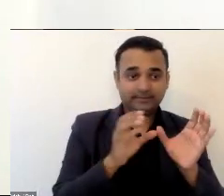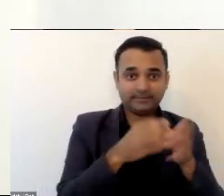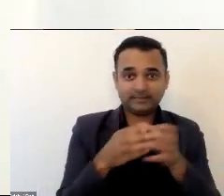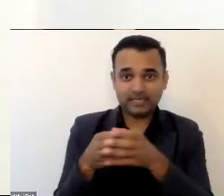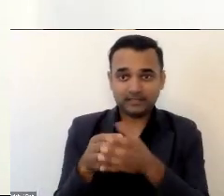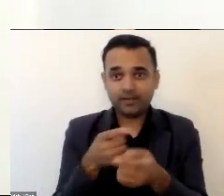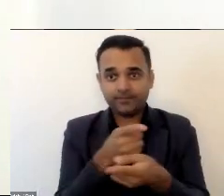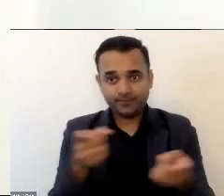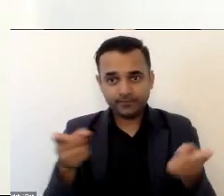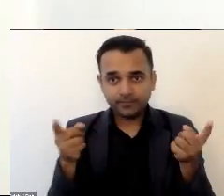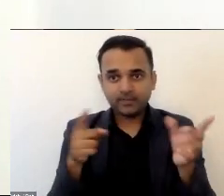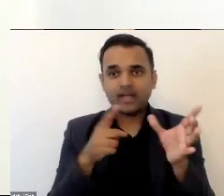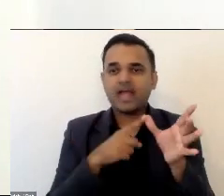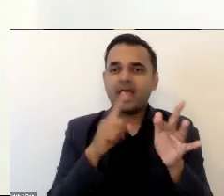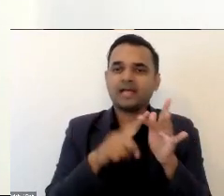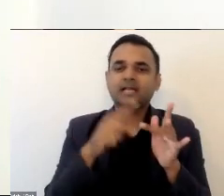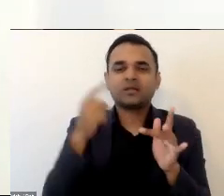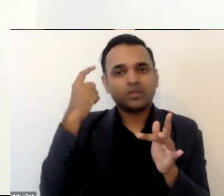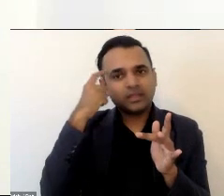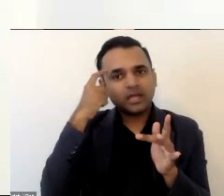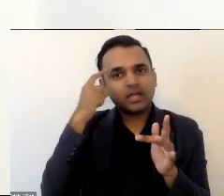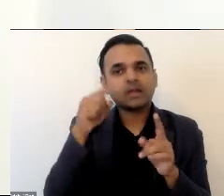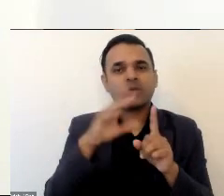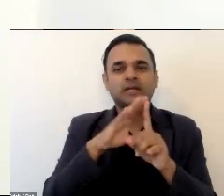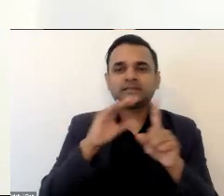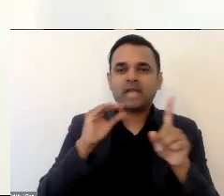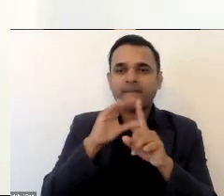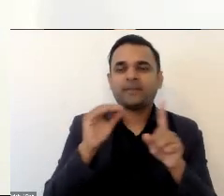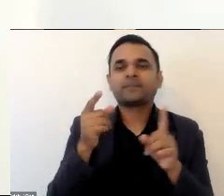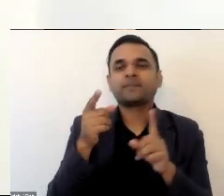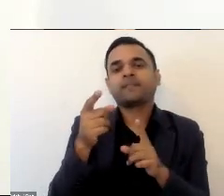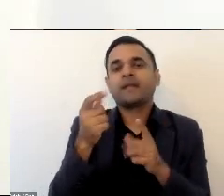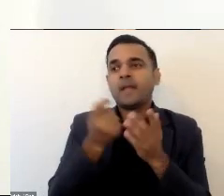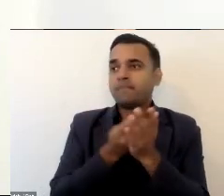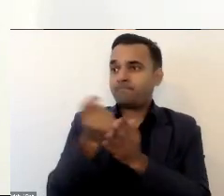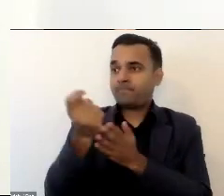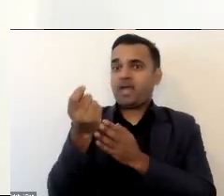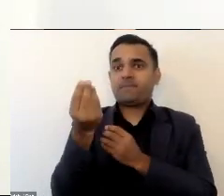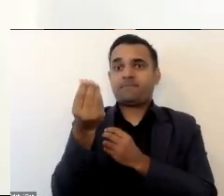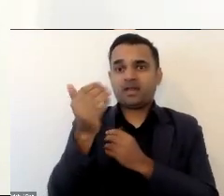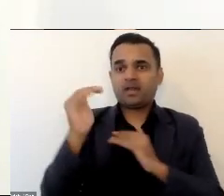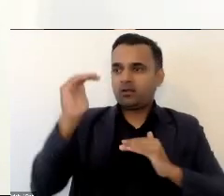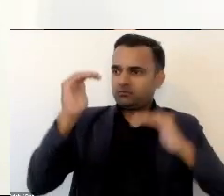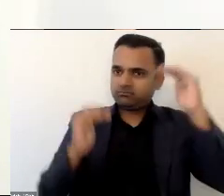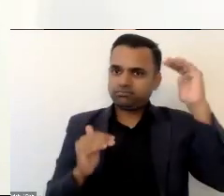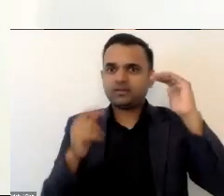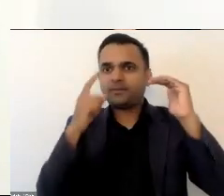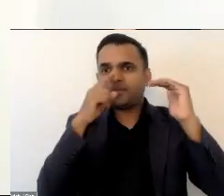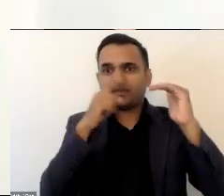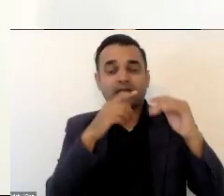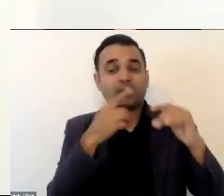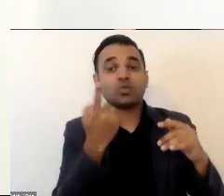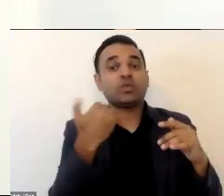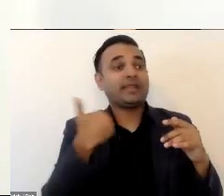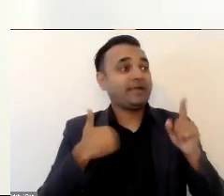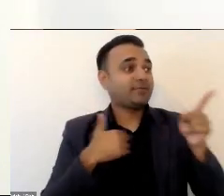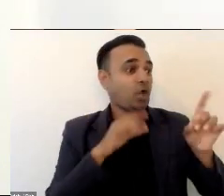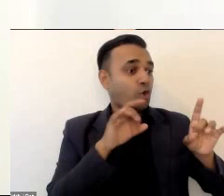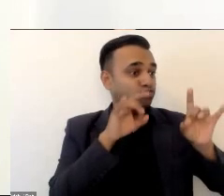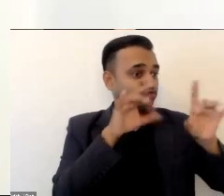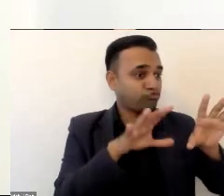lower income than non-Aboriginal people in Australia. And so that's already a societal